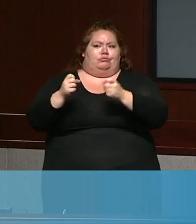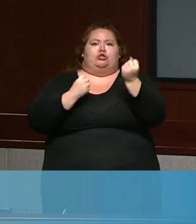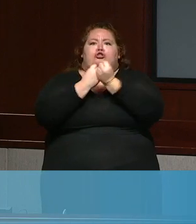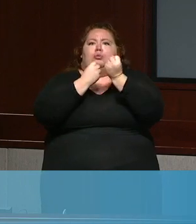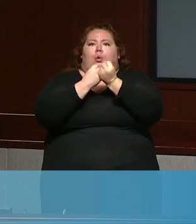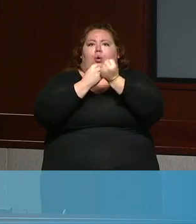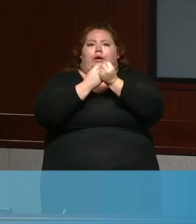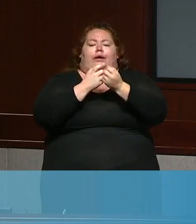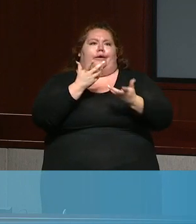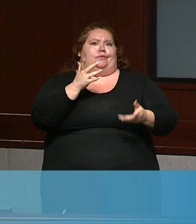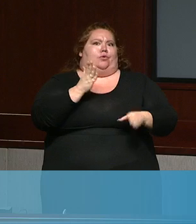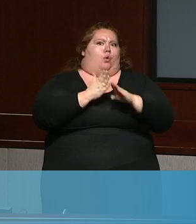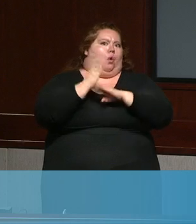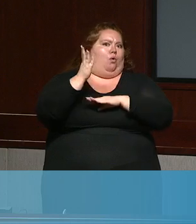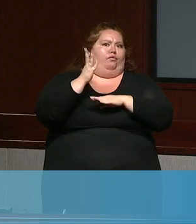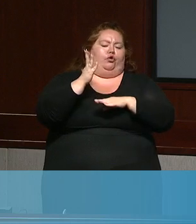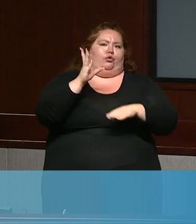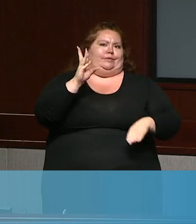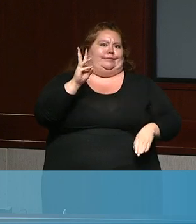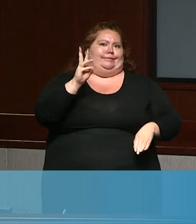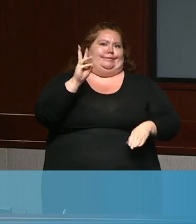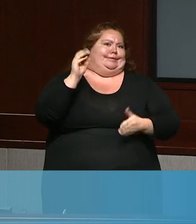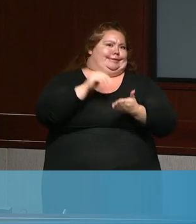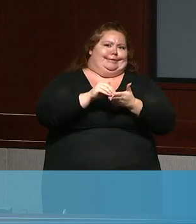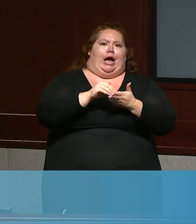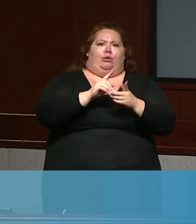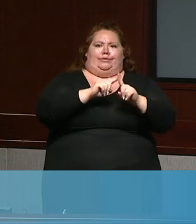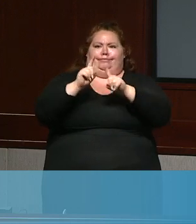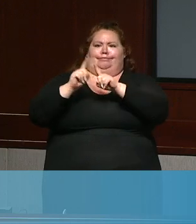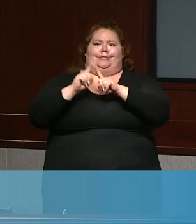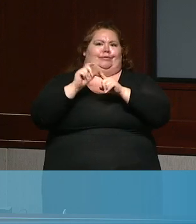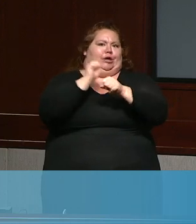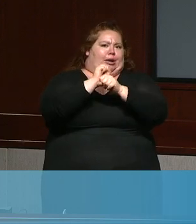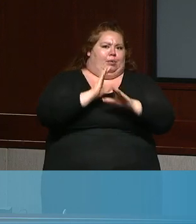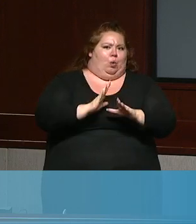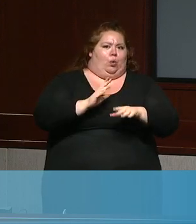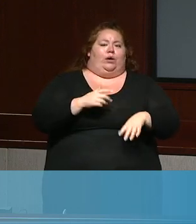46,168 employees across the county. We've distributed over